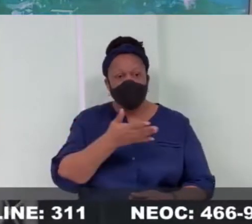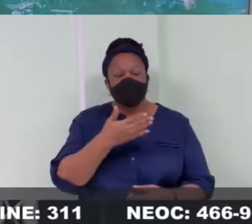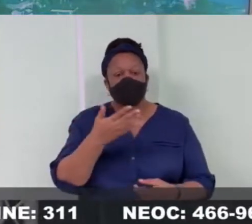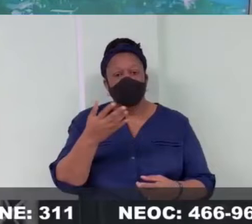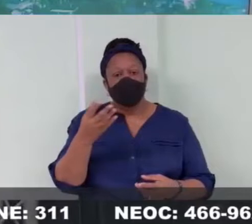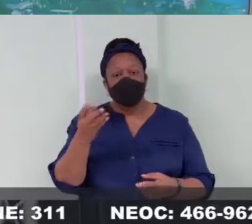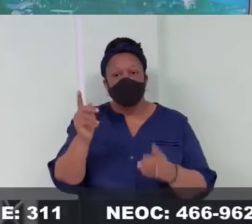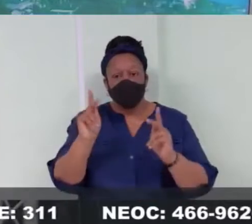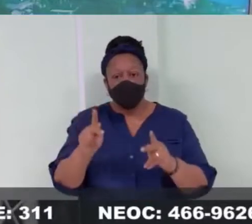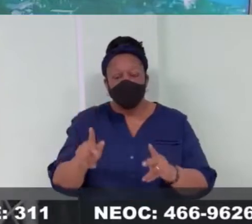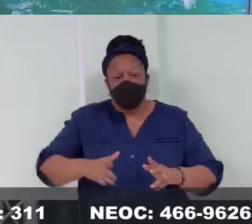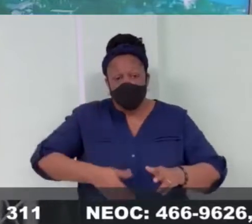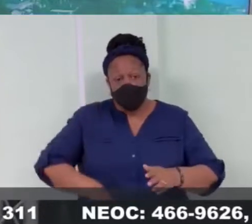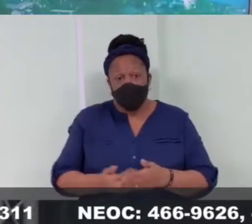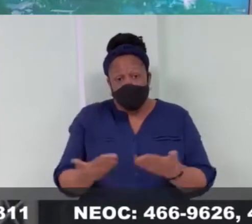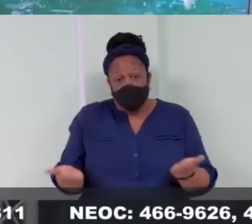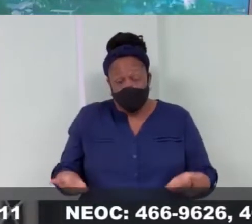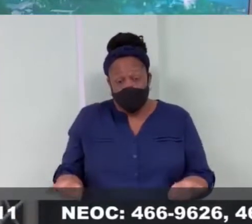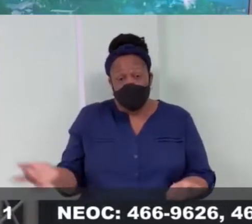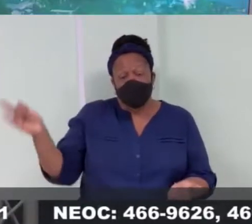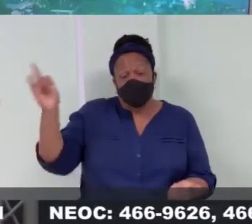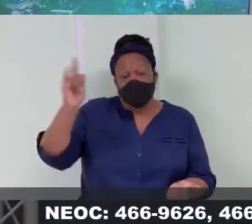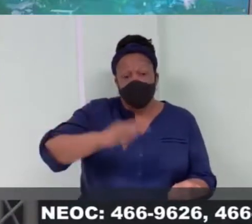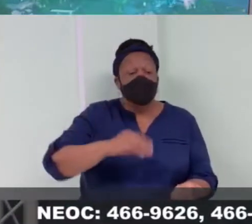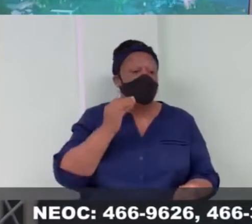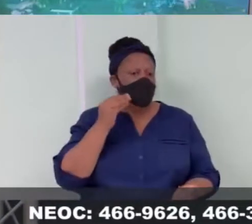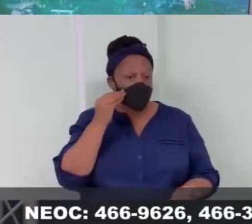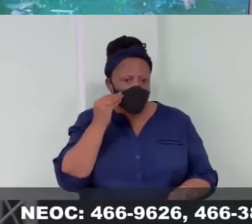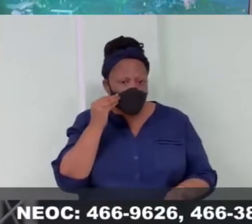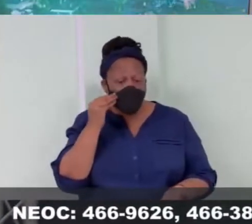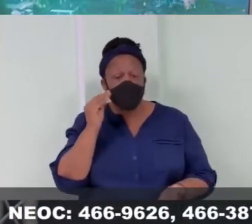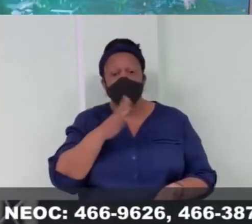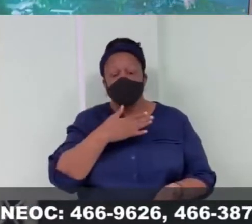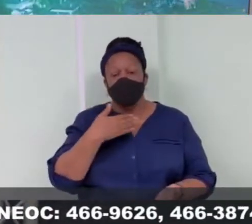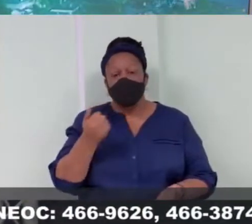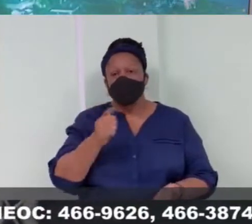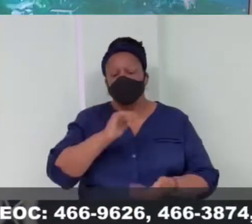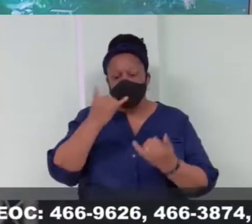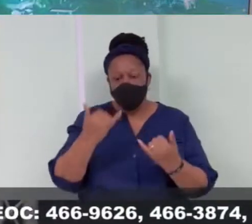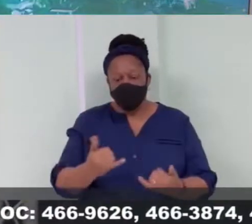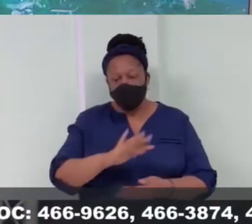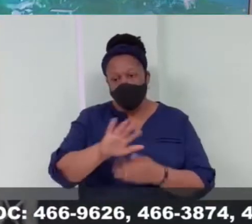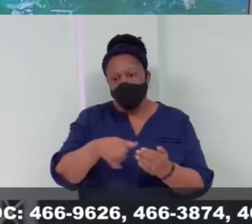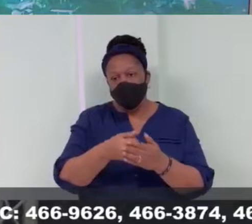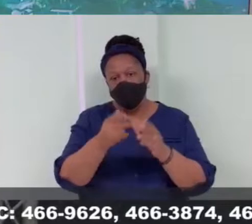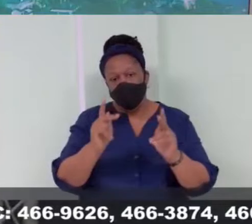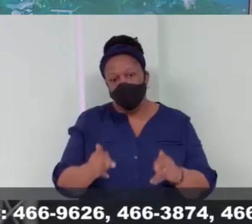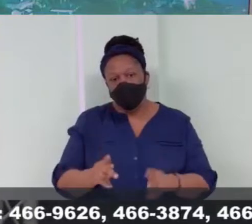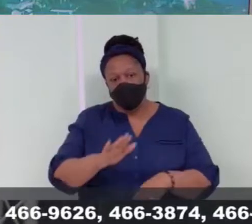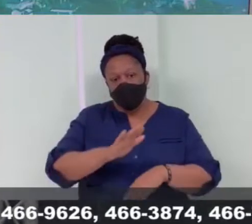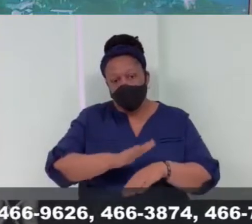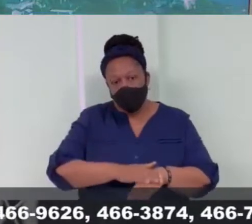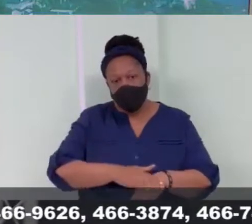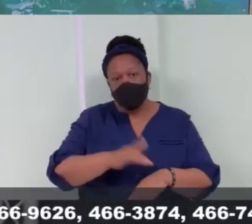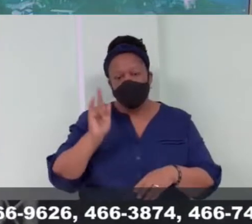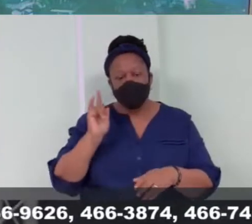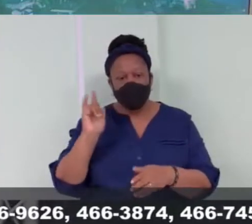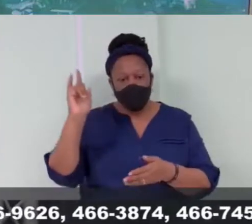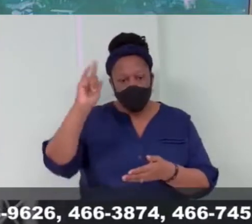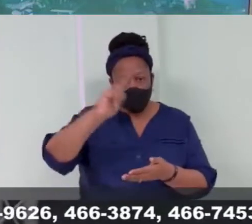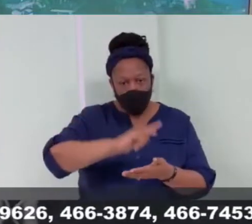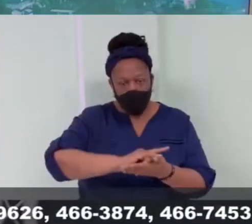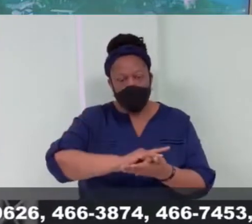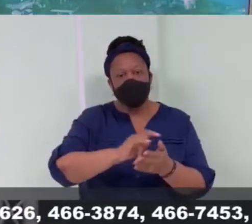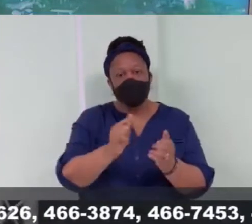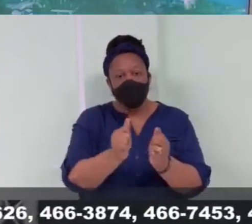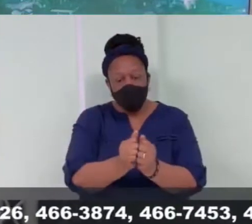the airport. And so as a result of this inevitable interaction, all passengers who were